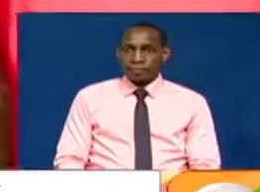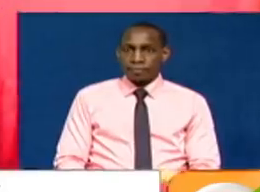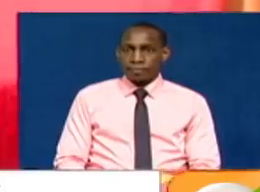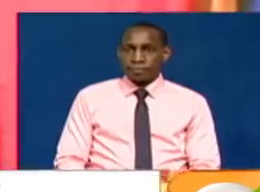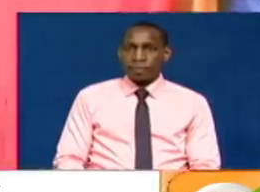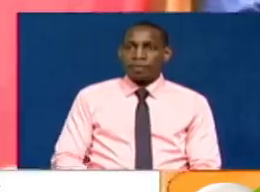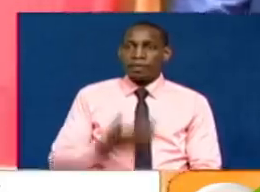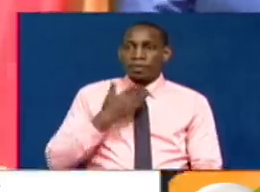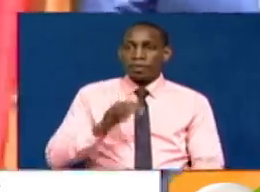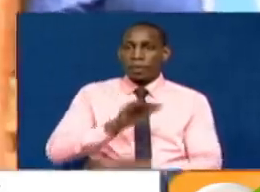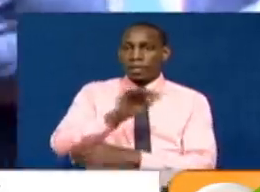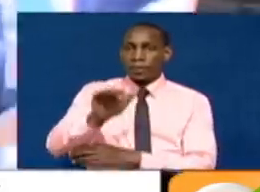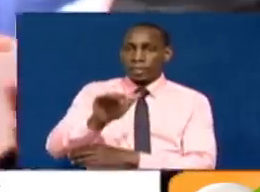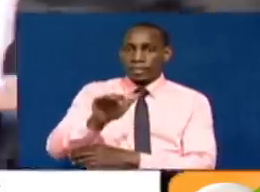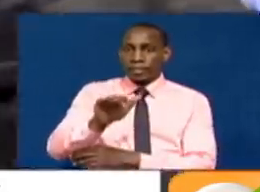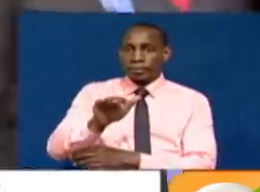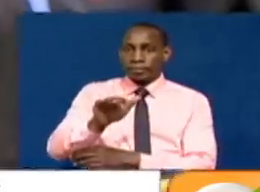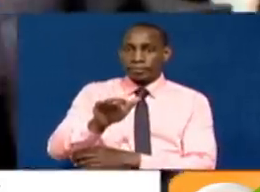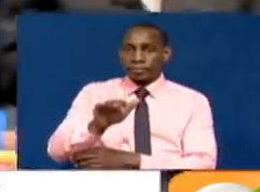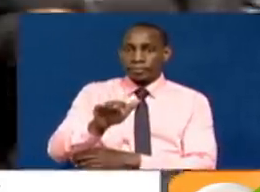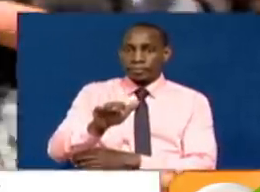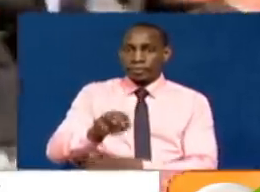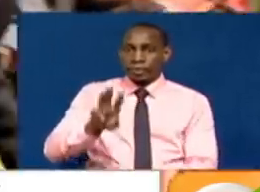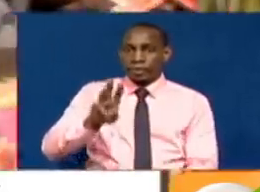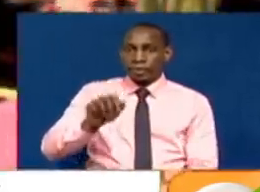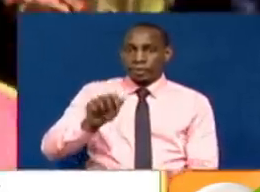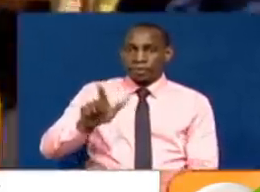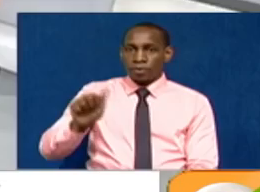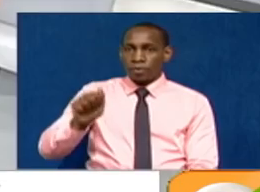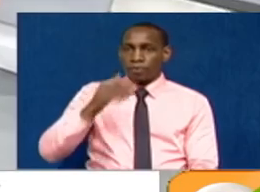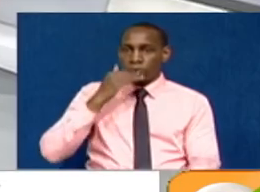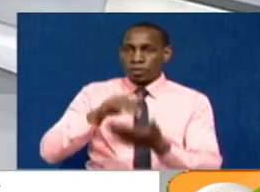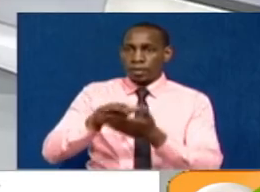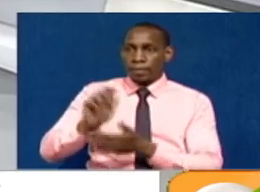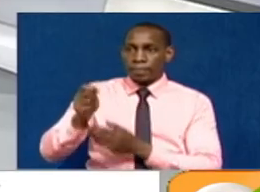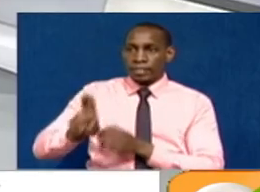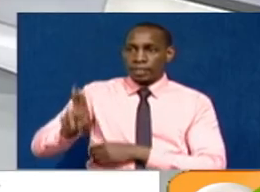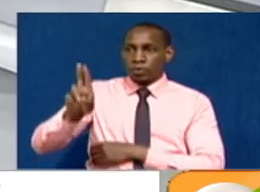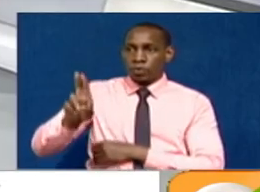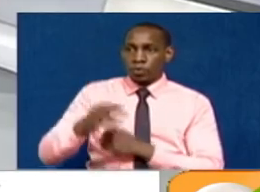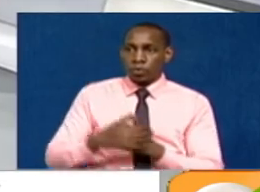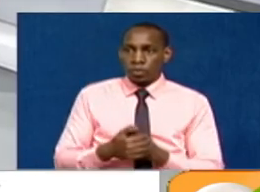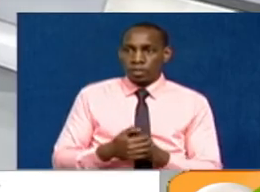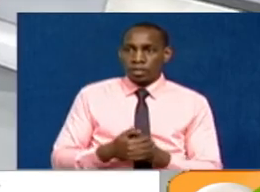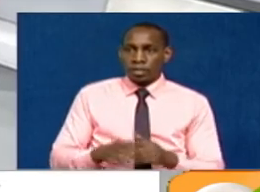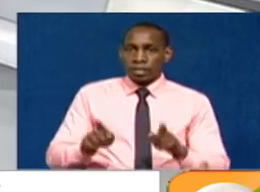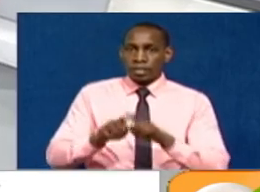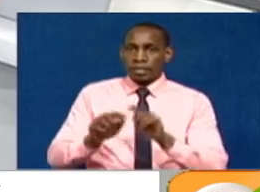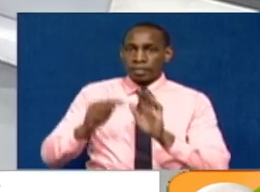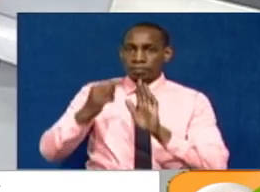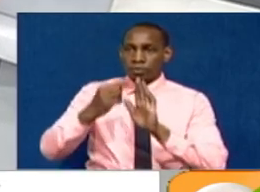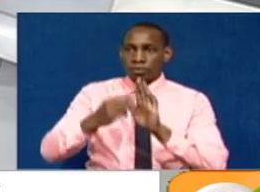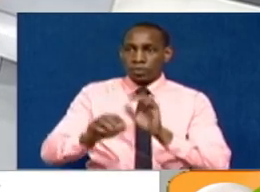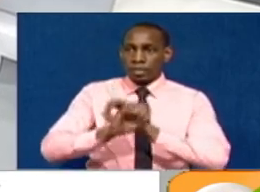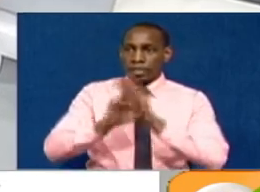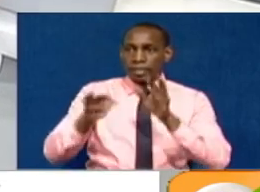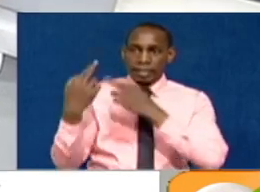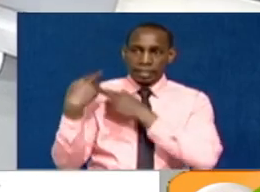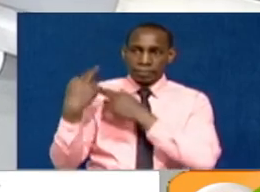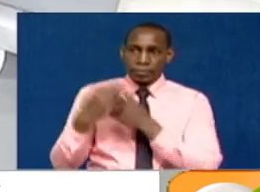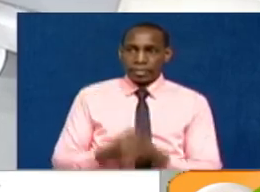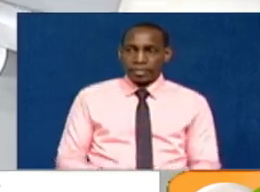So we want to ask Wafula Chebukati to do a letter to President Uhuru Kenyatta and outline clearly the mandate of the